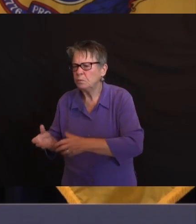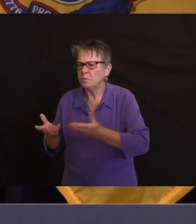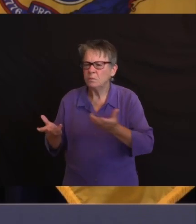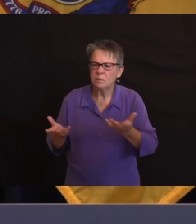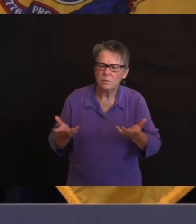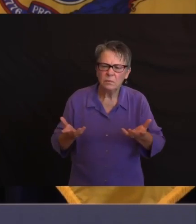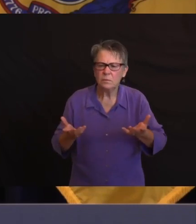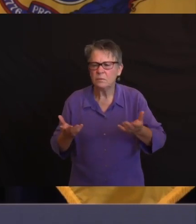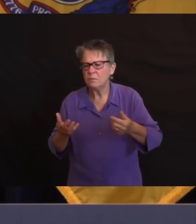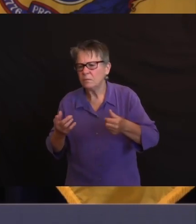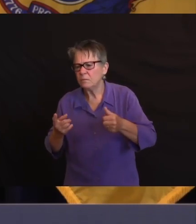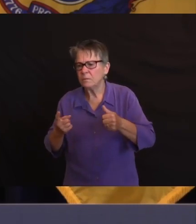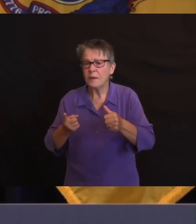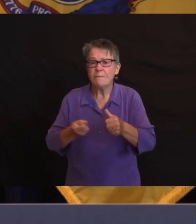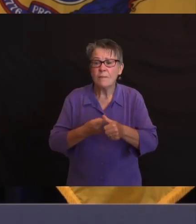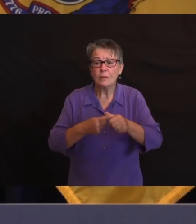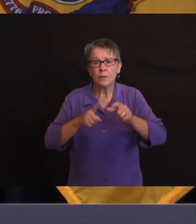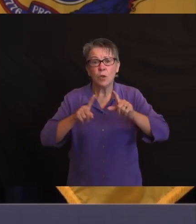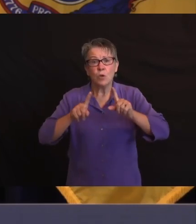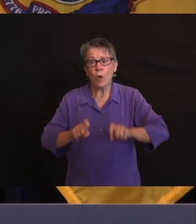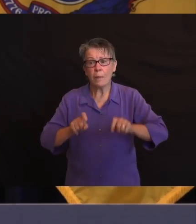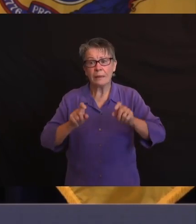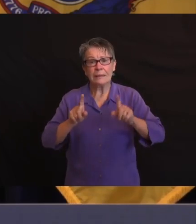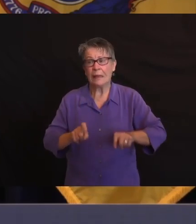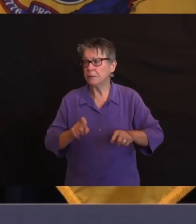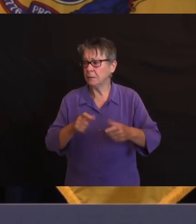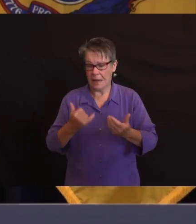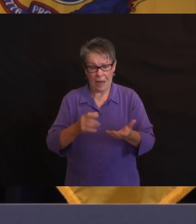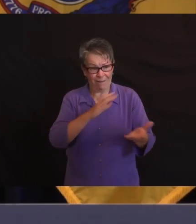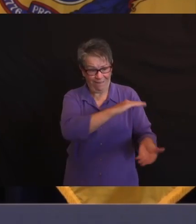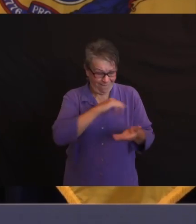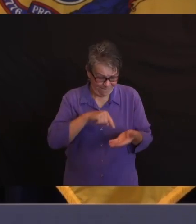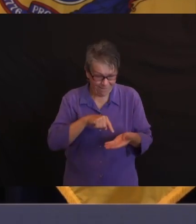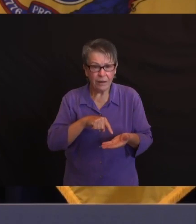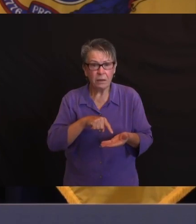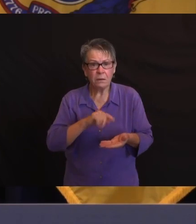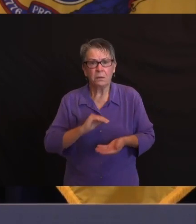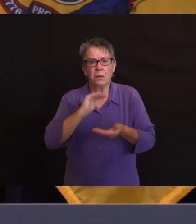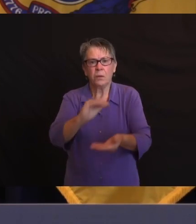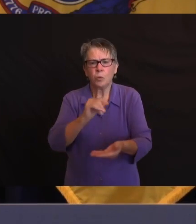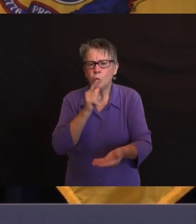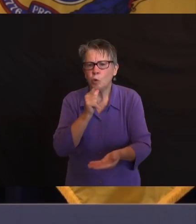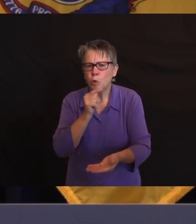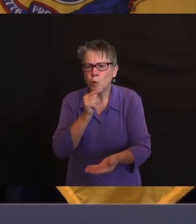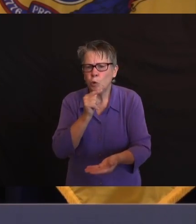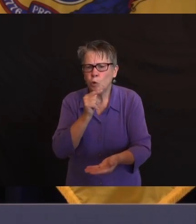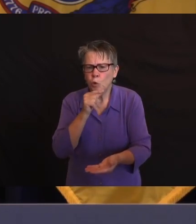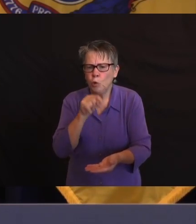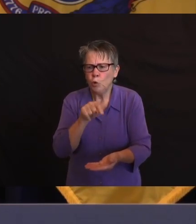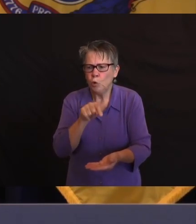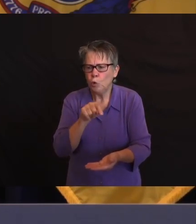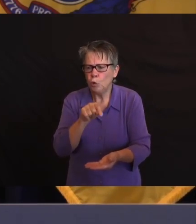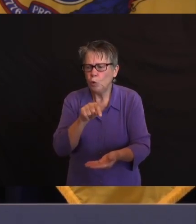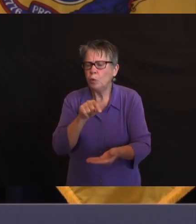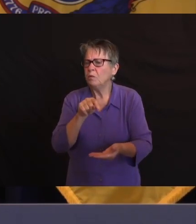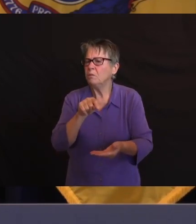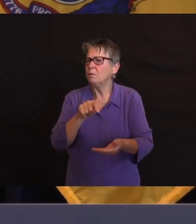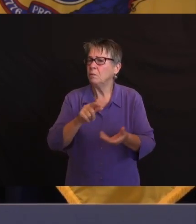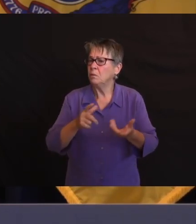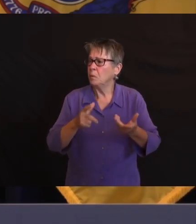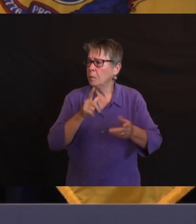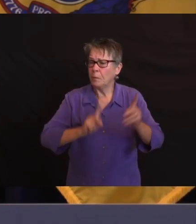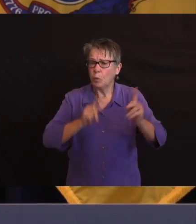goes, but it will be a combination of vulnerable, underserved communities, essential workers, frontline